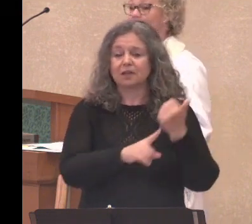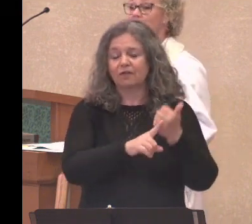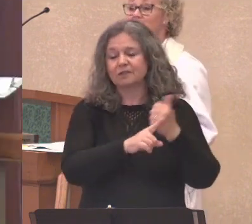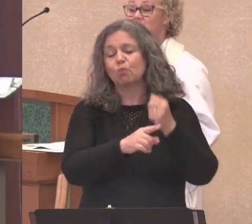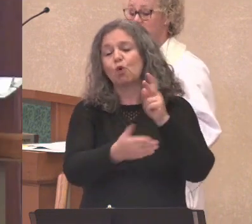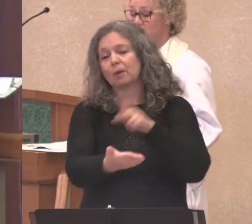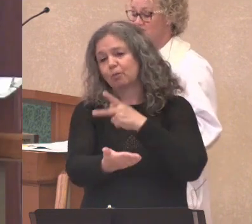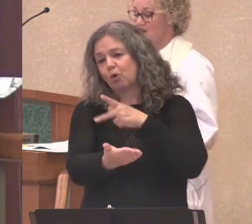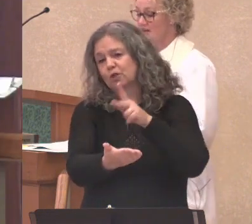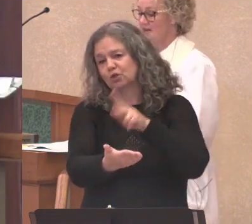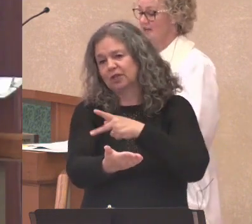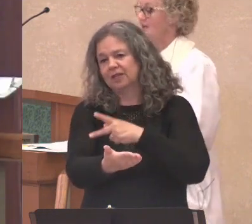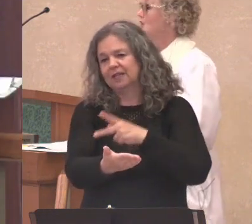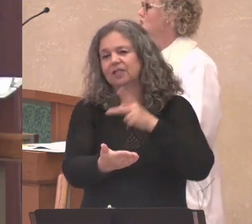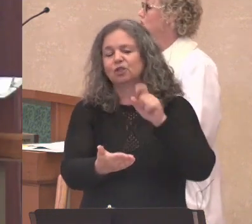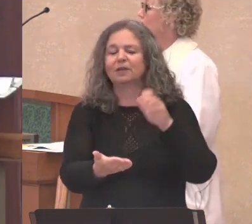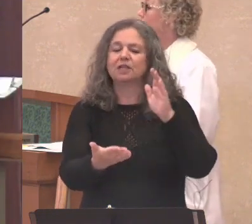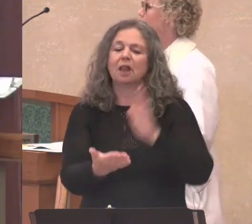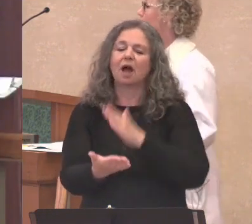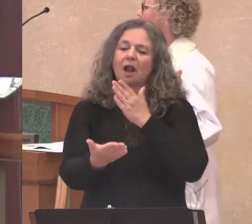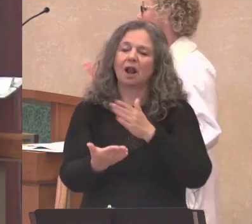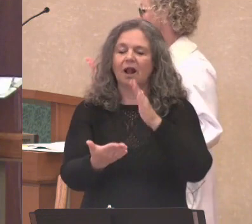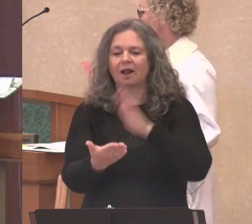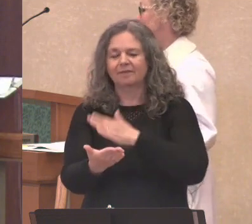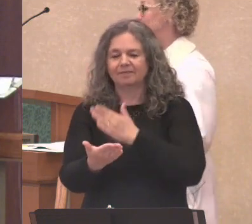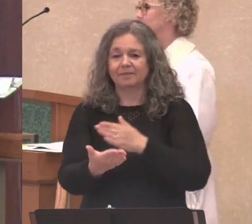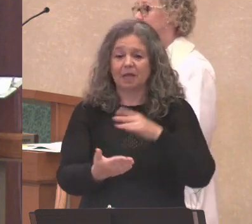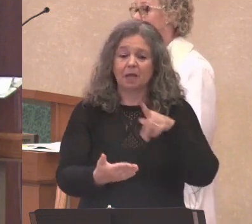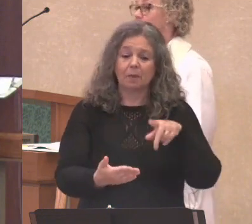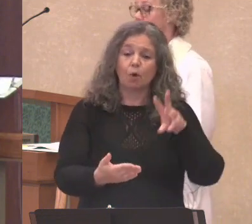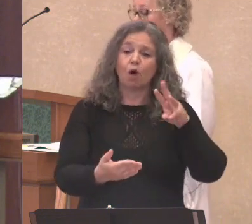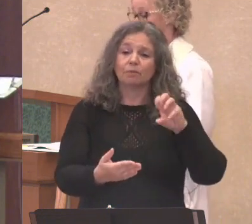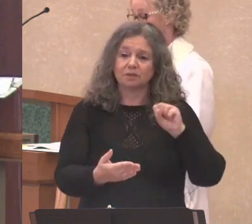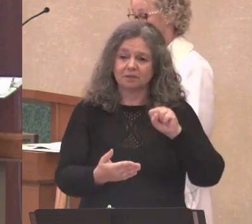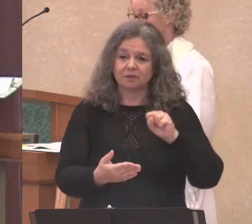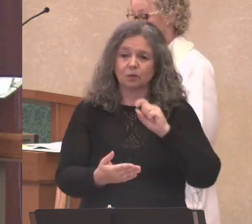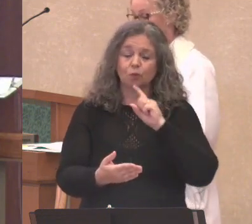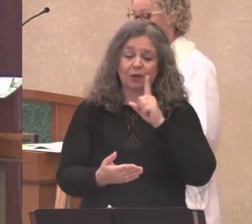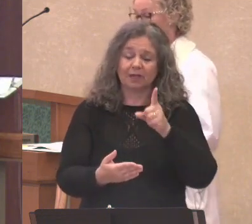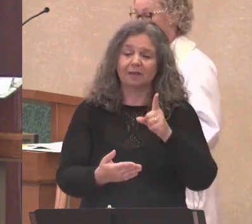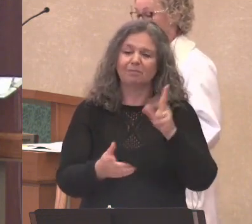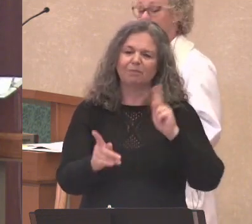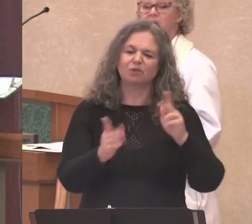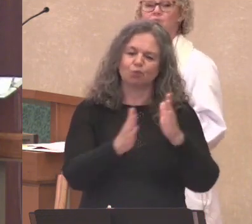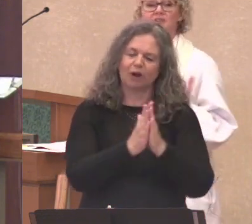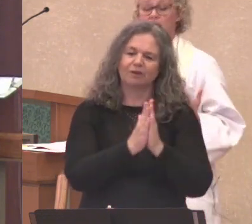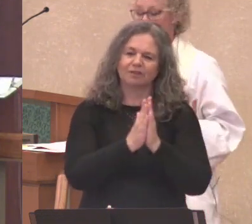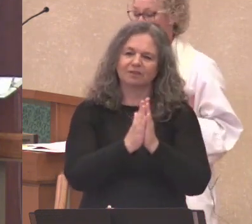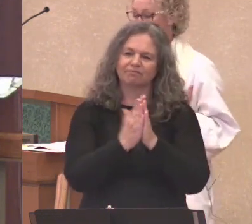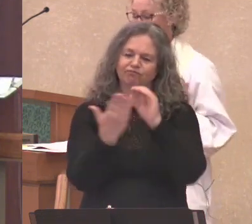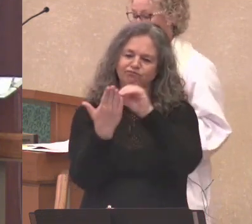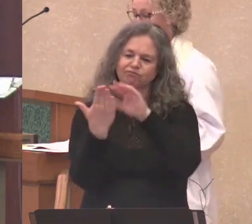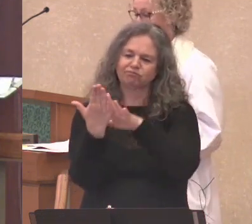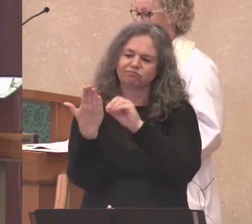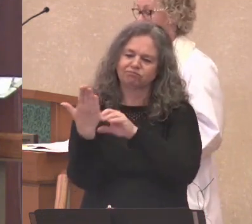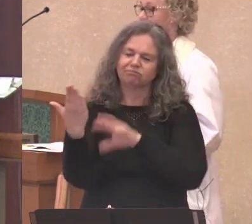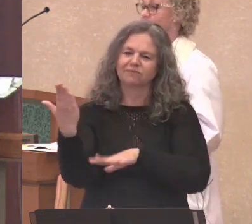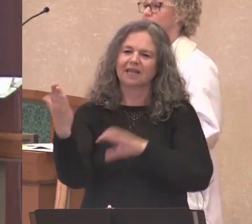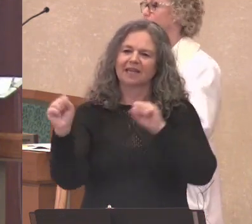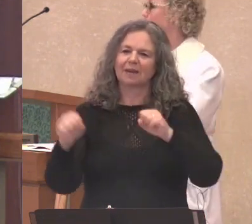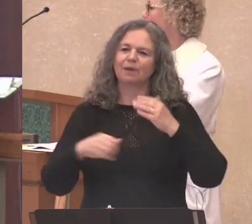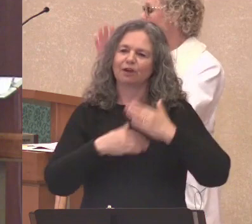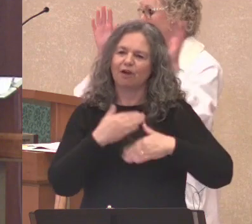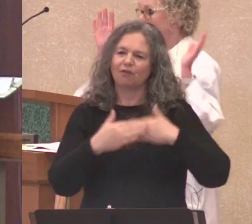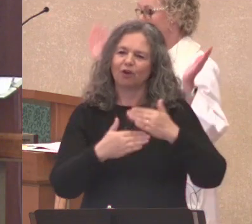accounts, and they're meant to be sung. Psalms are actually people's prayers. They can be really comforting because they